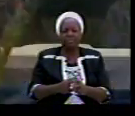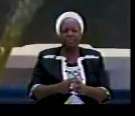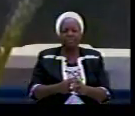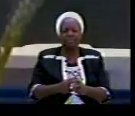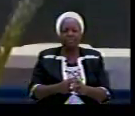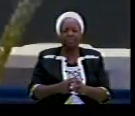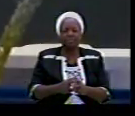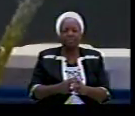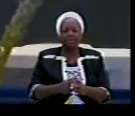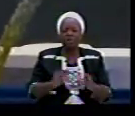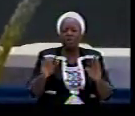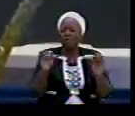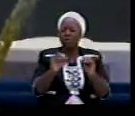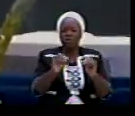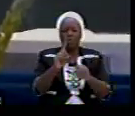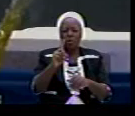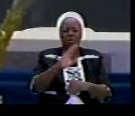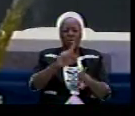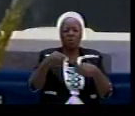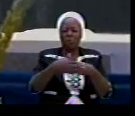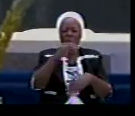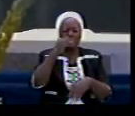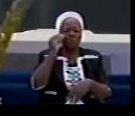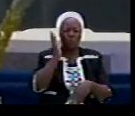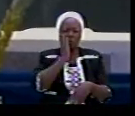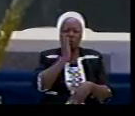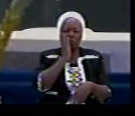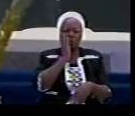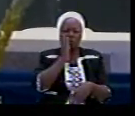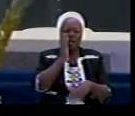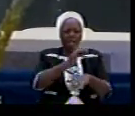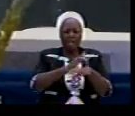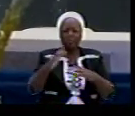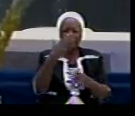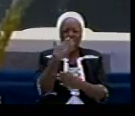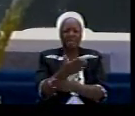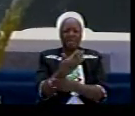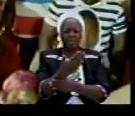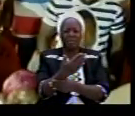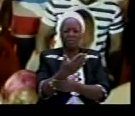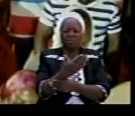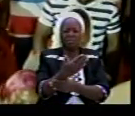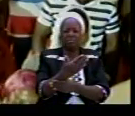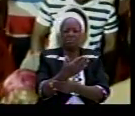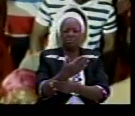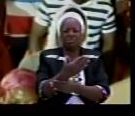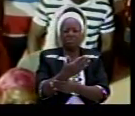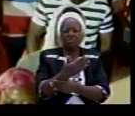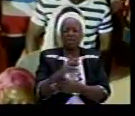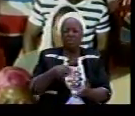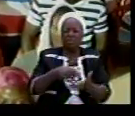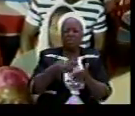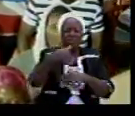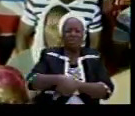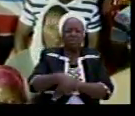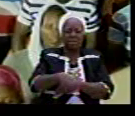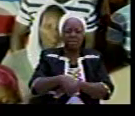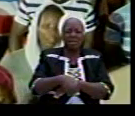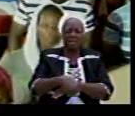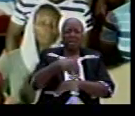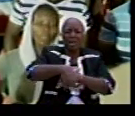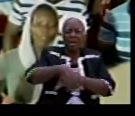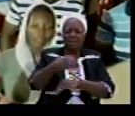No one will go back home empty-handed. Tonight, night of